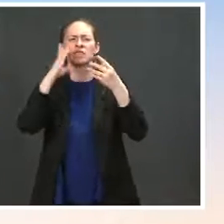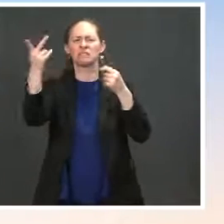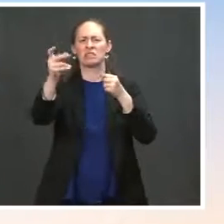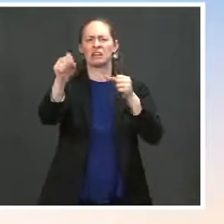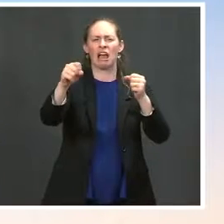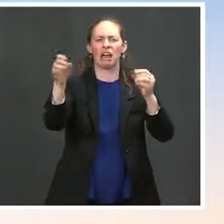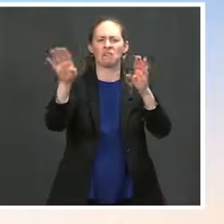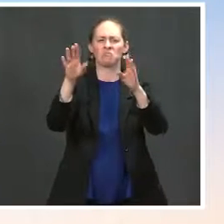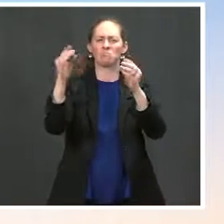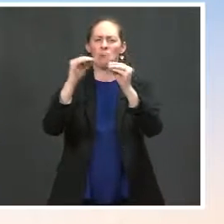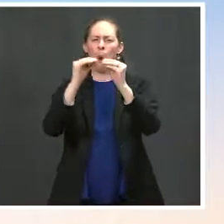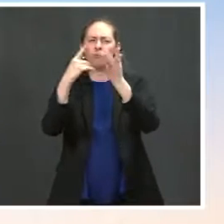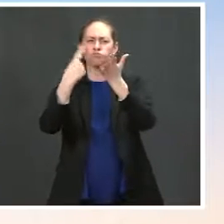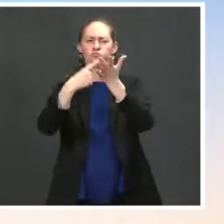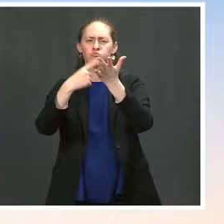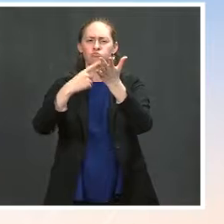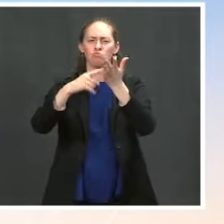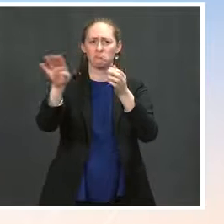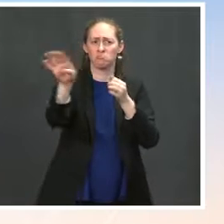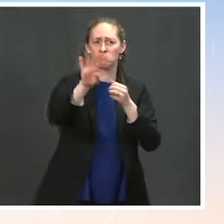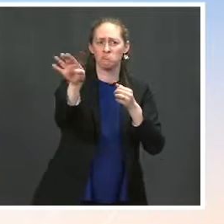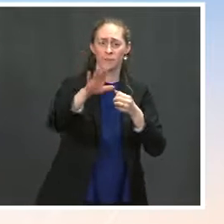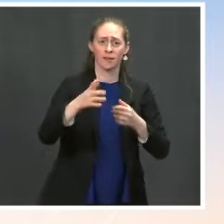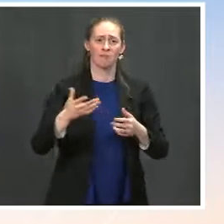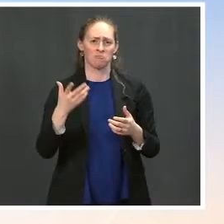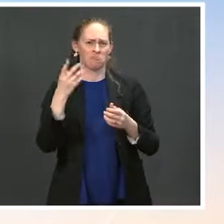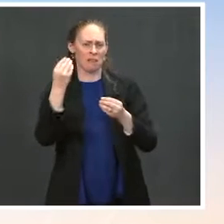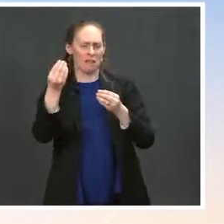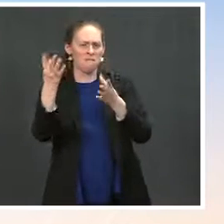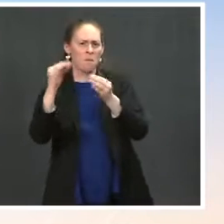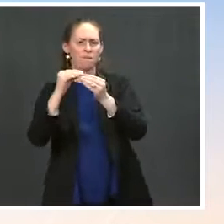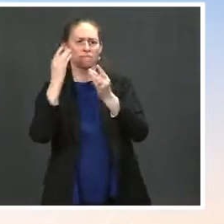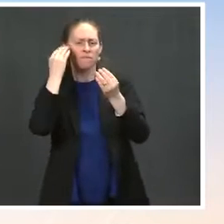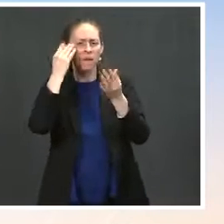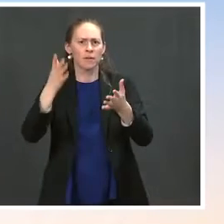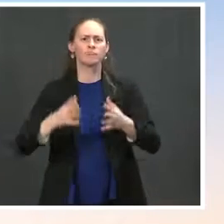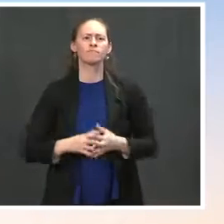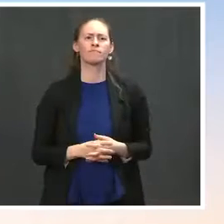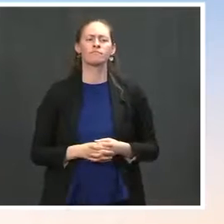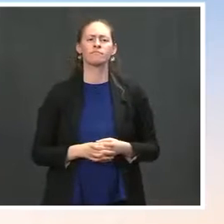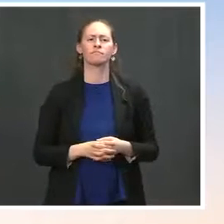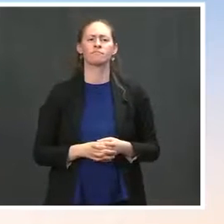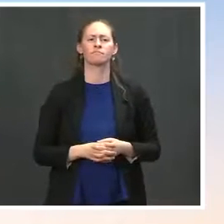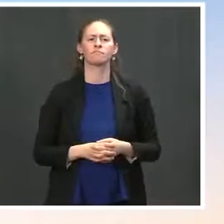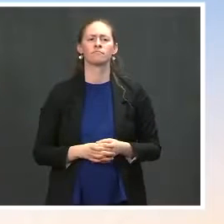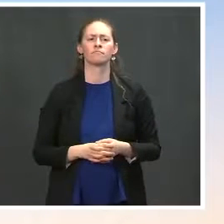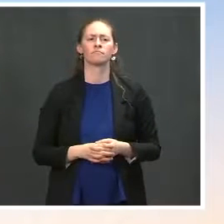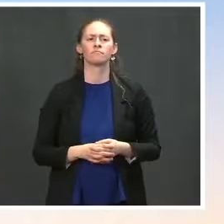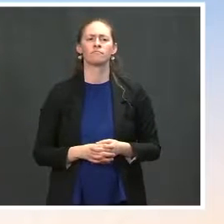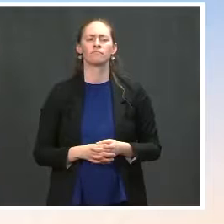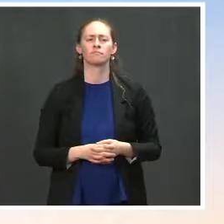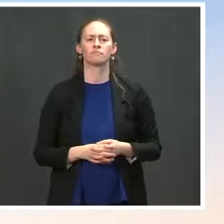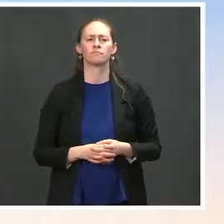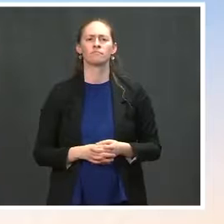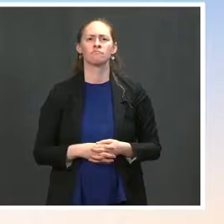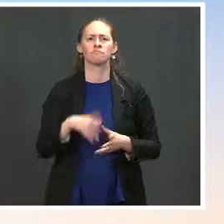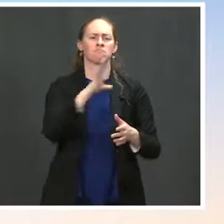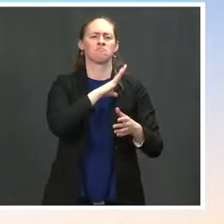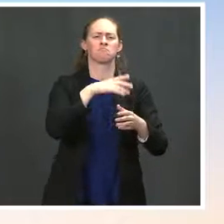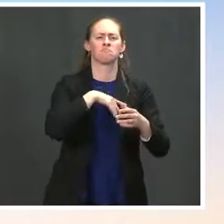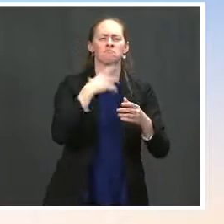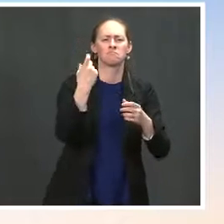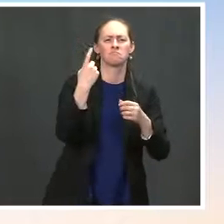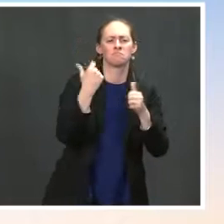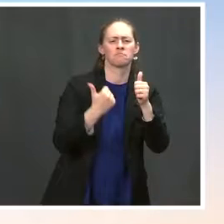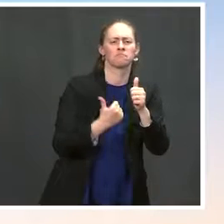He has lots of thoughts, as you all know. Go ahead. Kind of piggybacking off of Jeff's last question, there have been